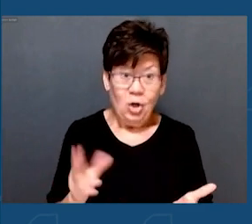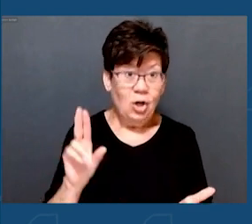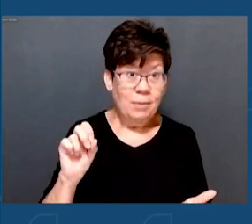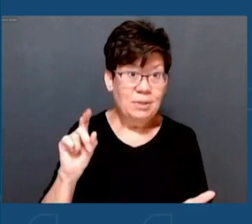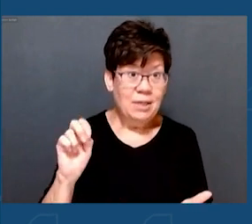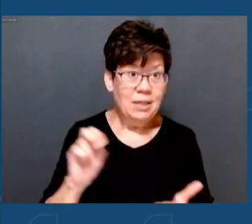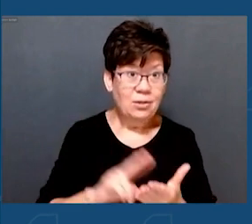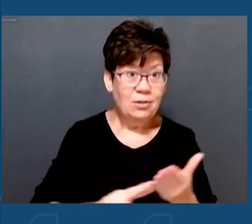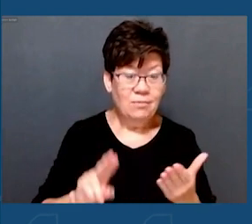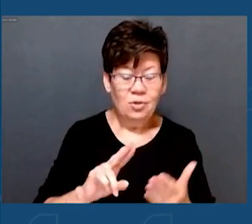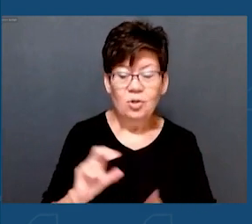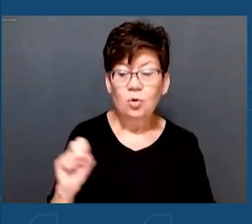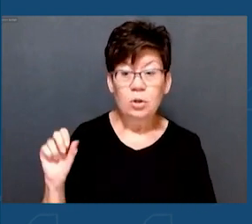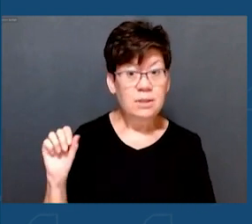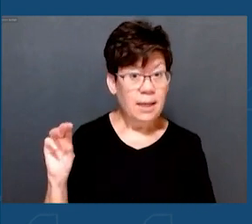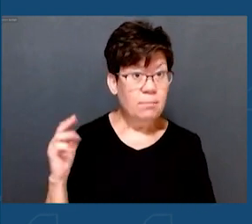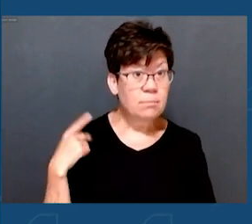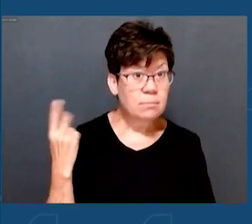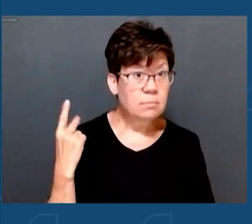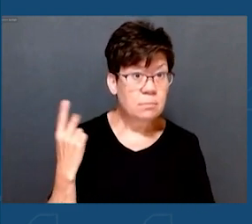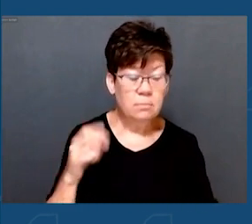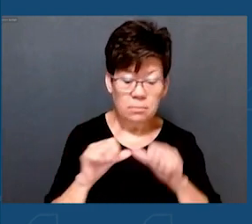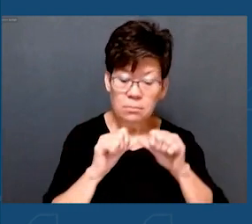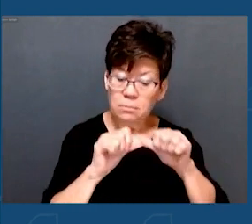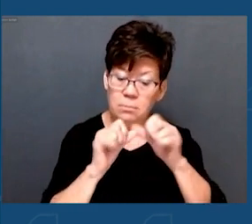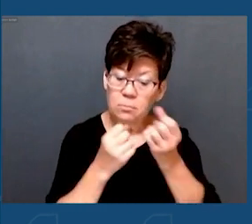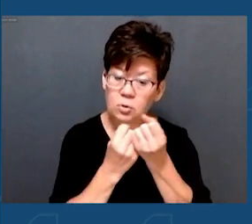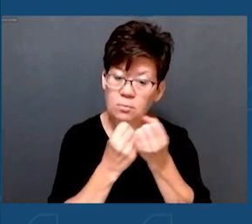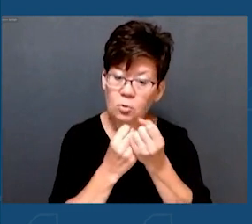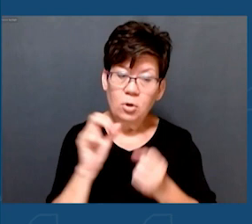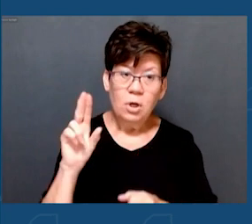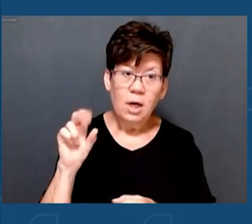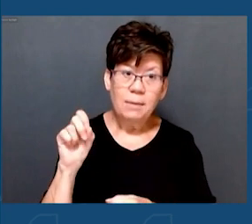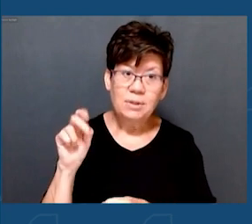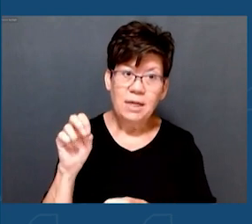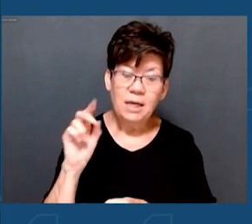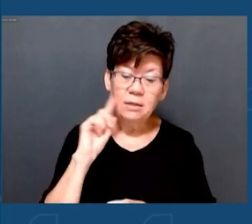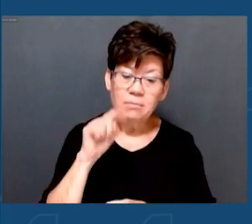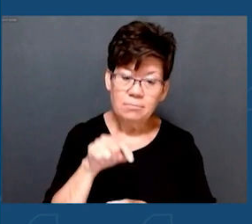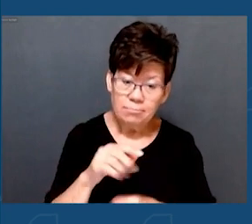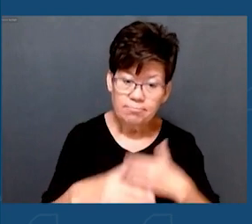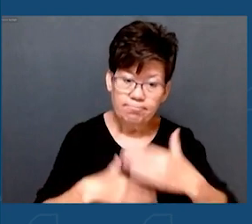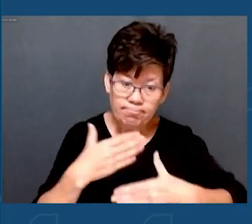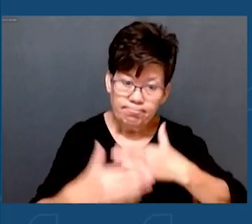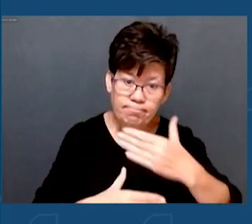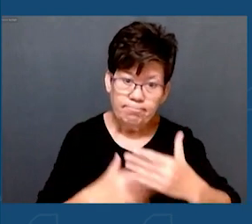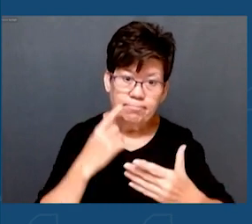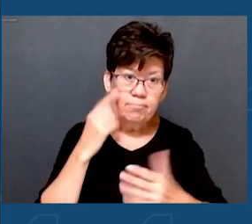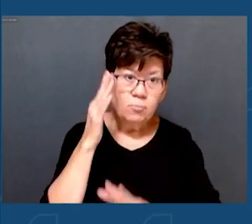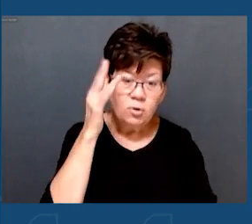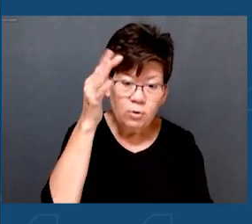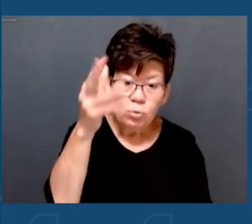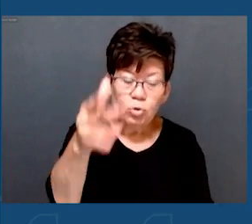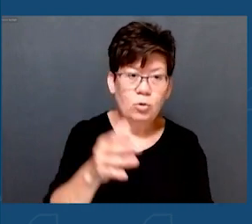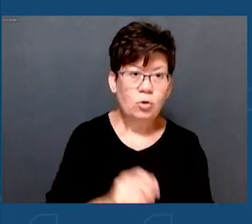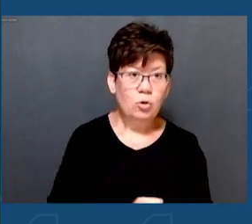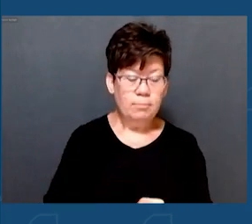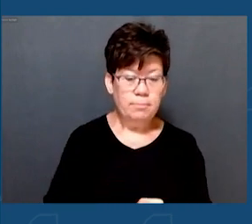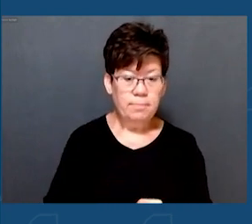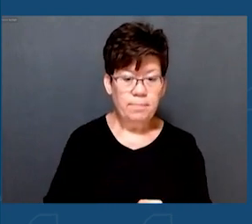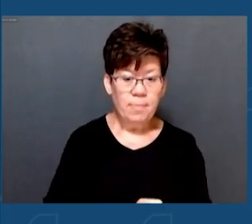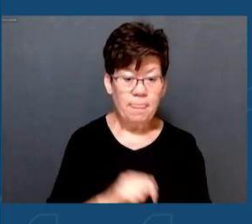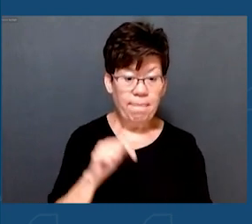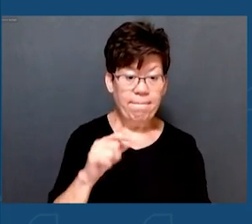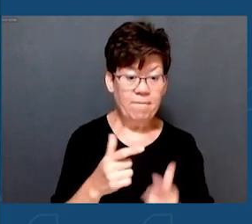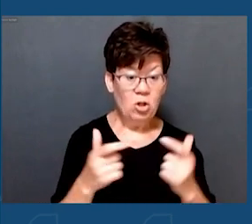I will continue to support Upstate on its journey into the future. As the largest medical